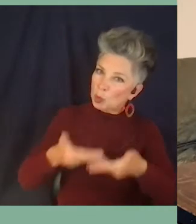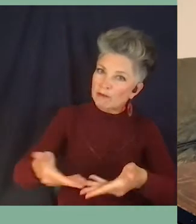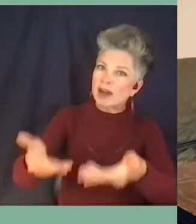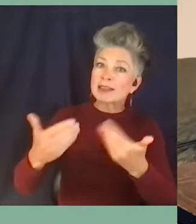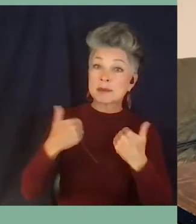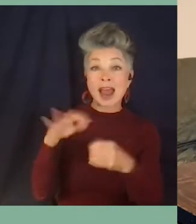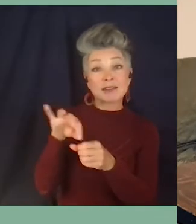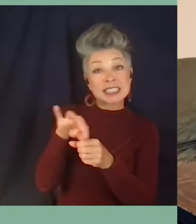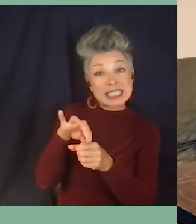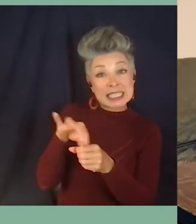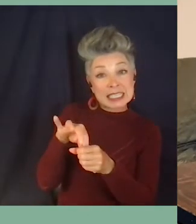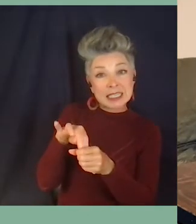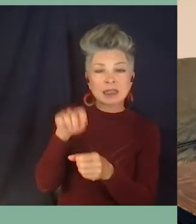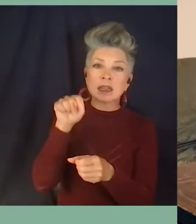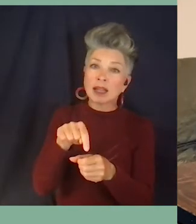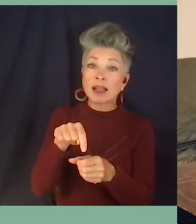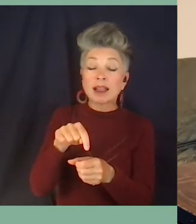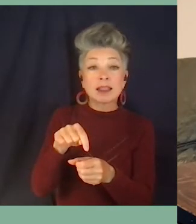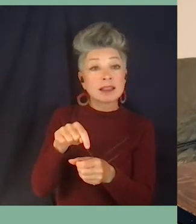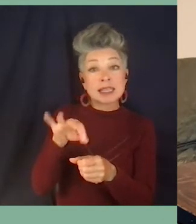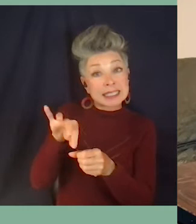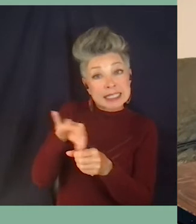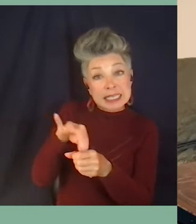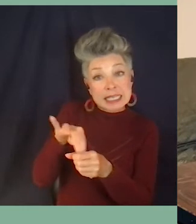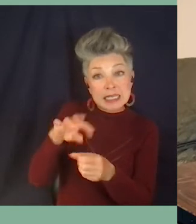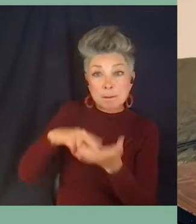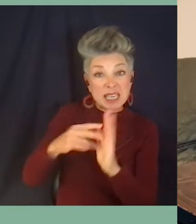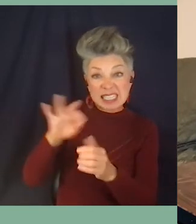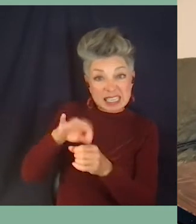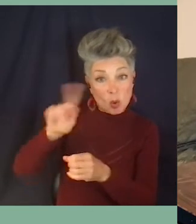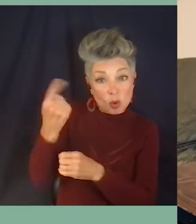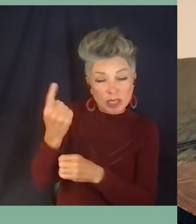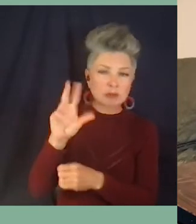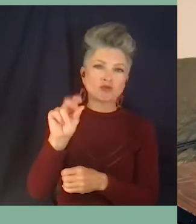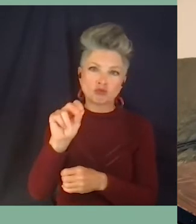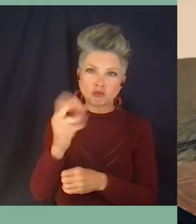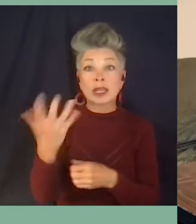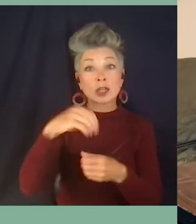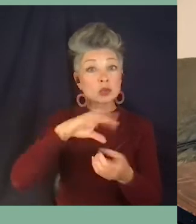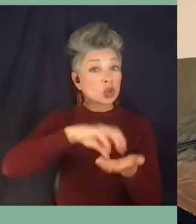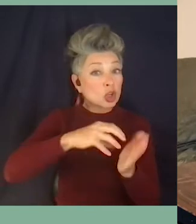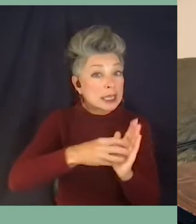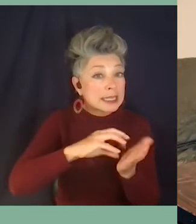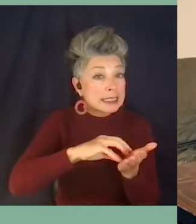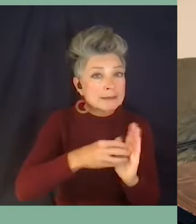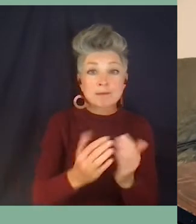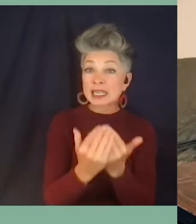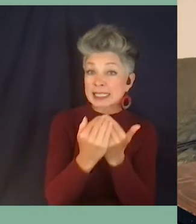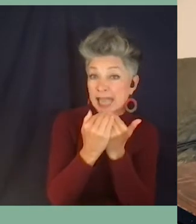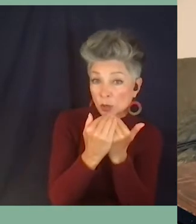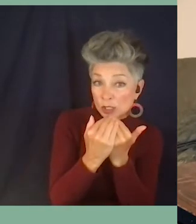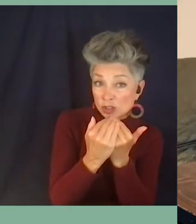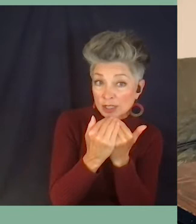tea. This cup of tea is not just tea, but includes cookies,